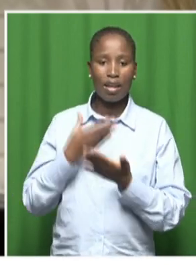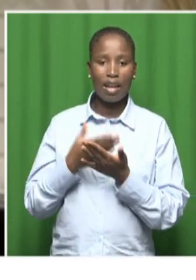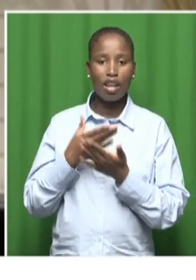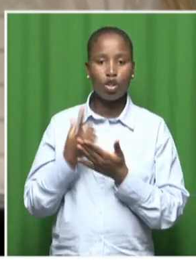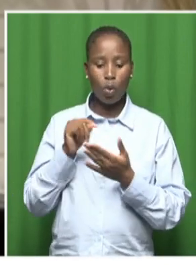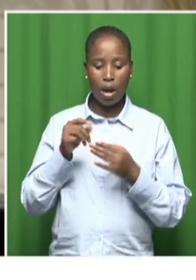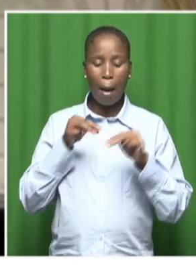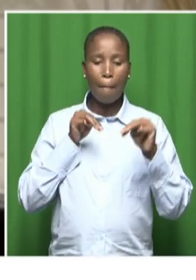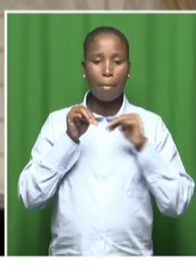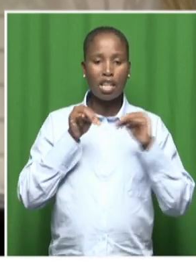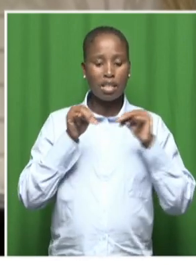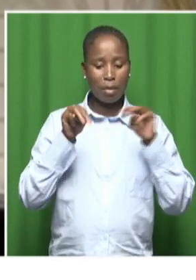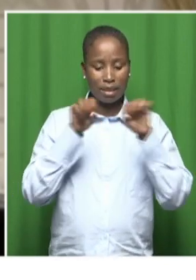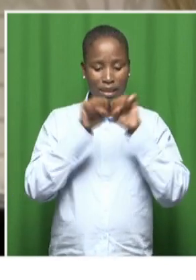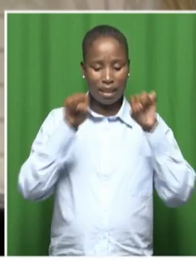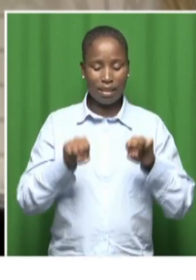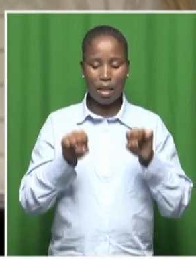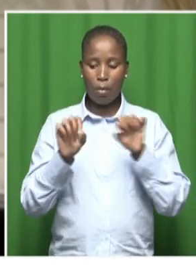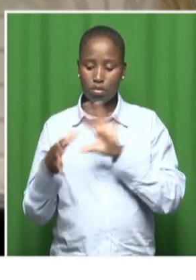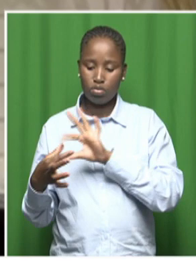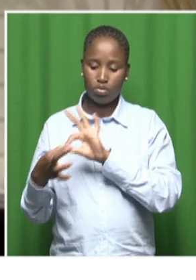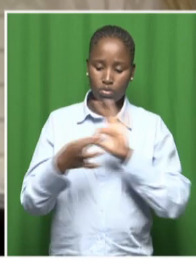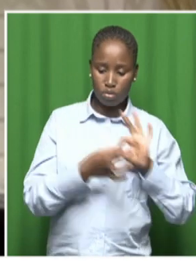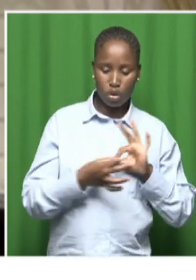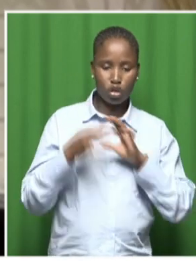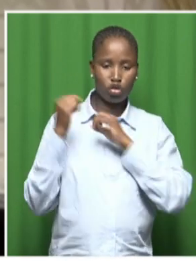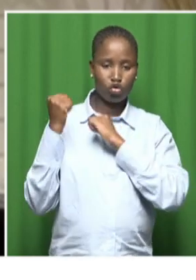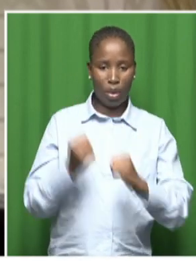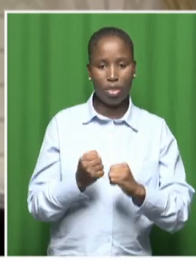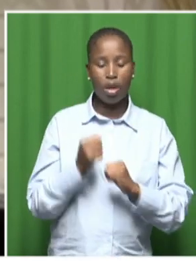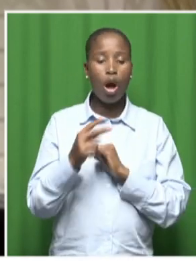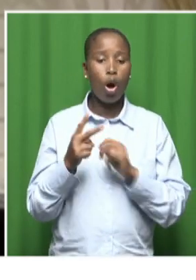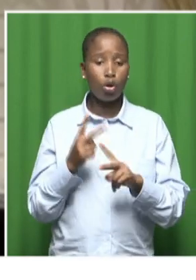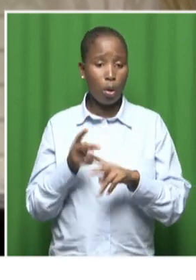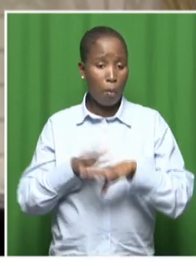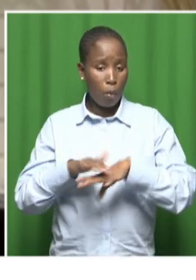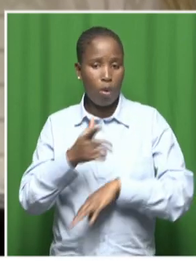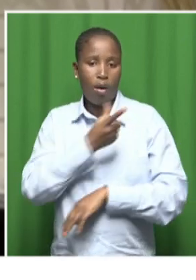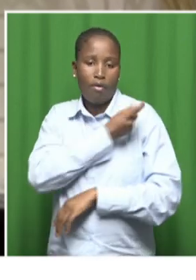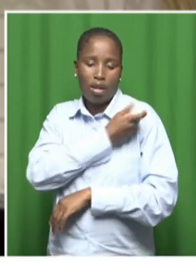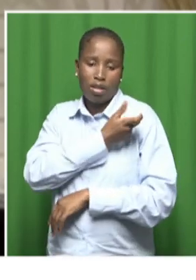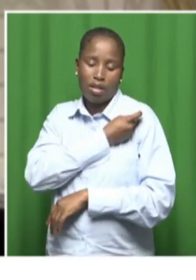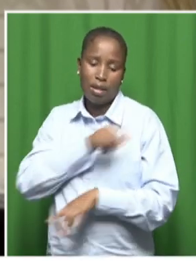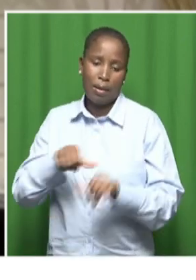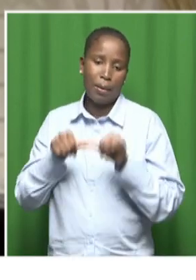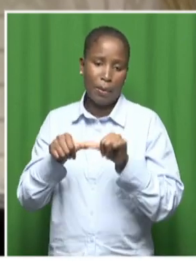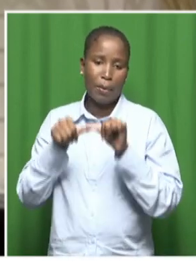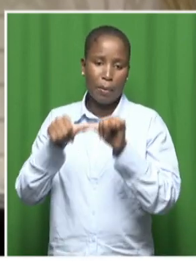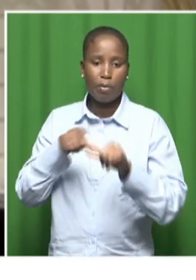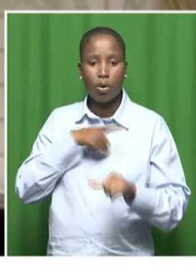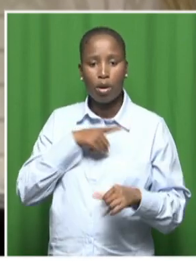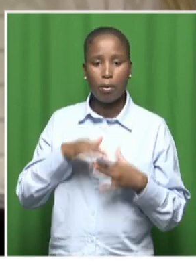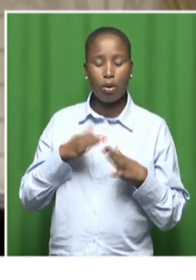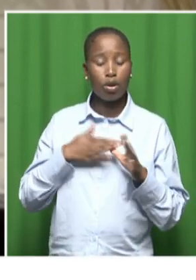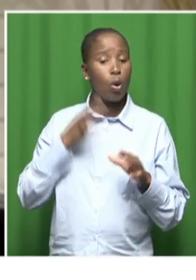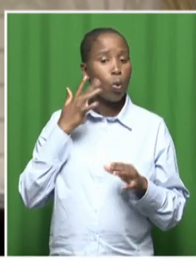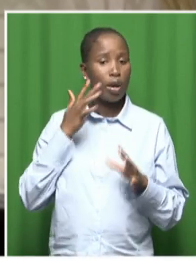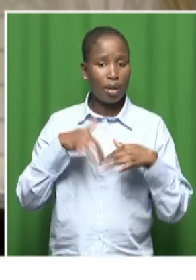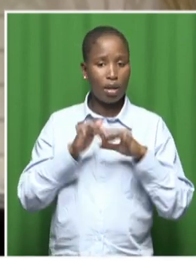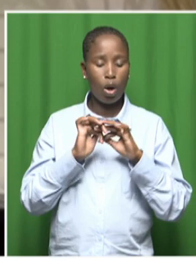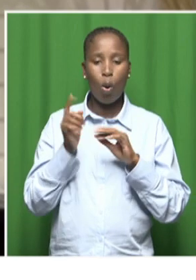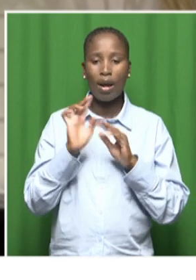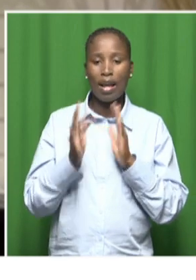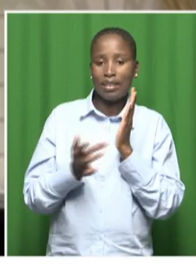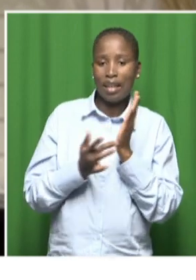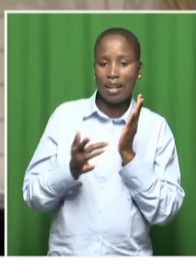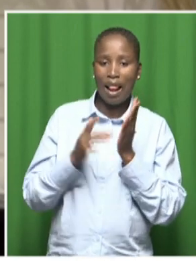management system, but also to strengthen the vaccination system more broadly. So when we put in place, technical assistance,